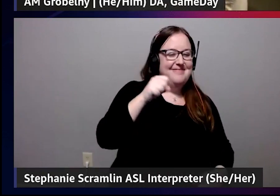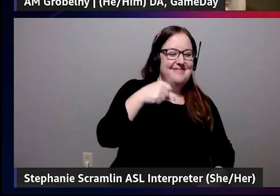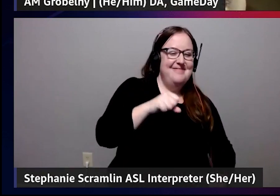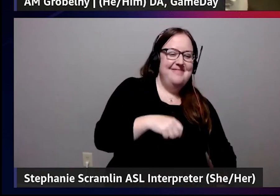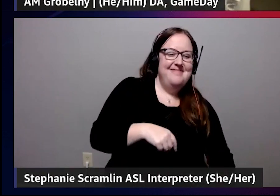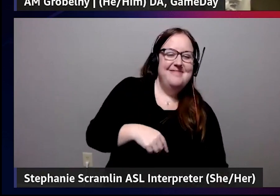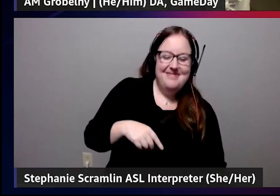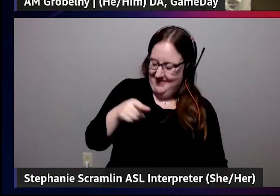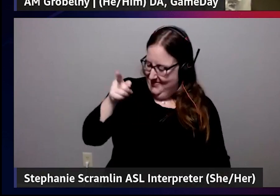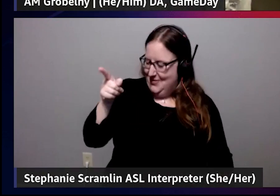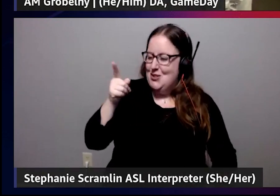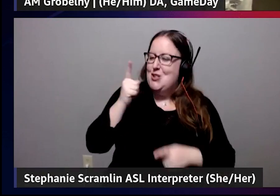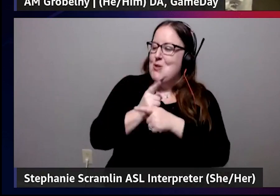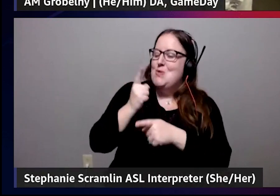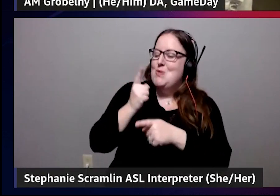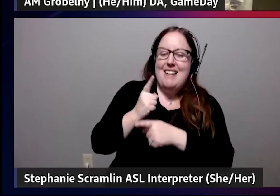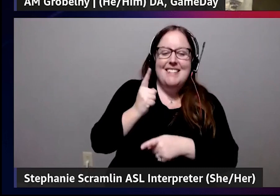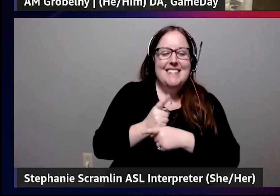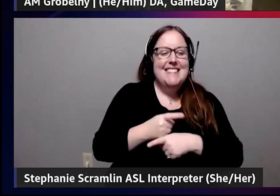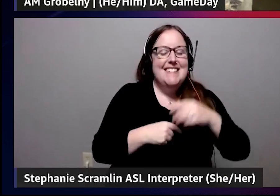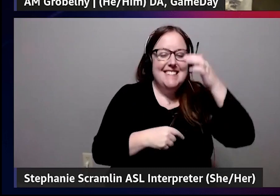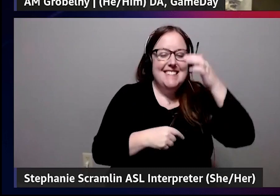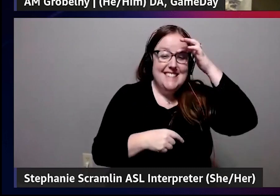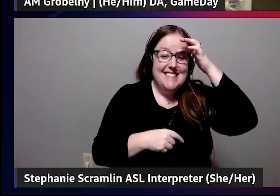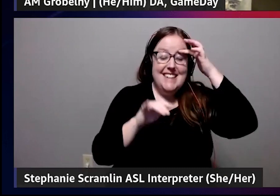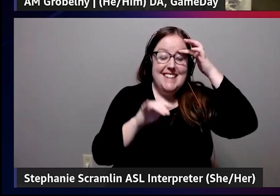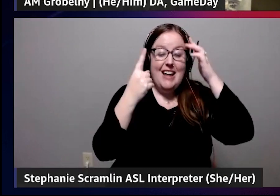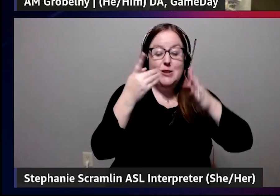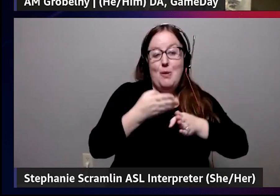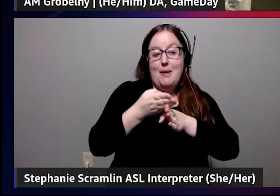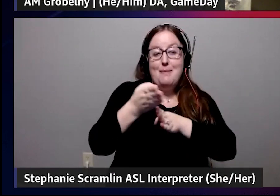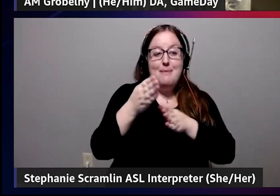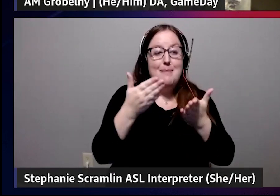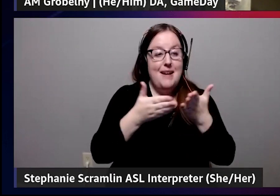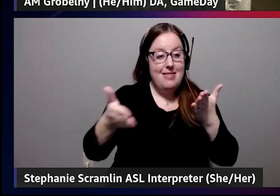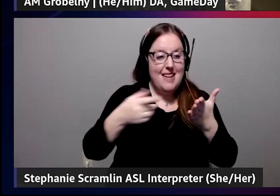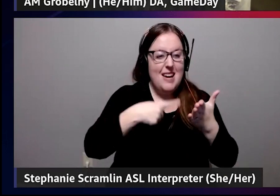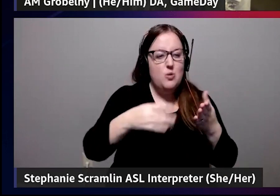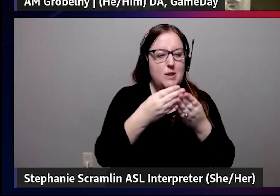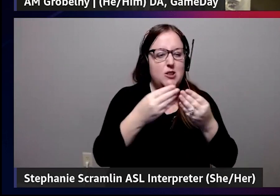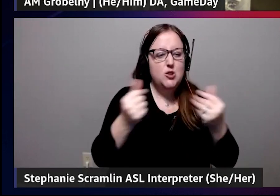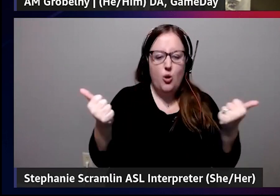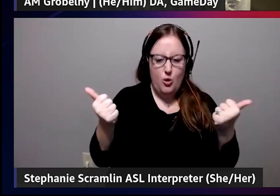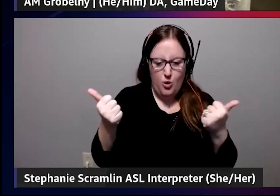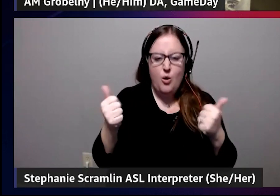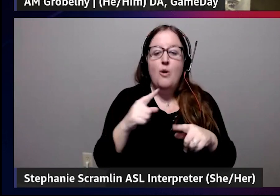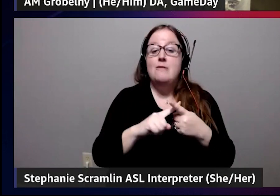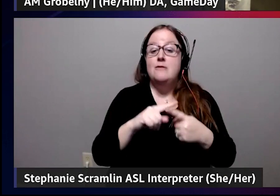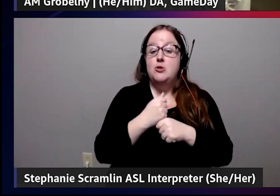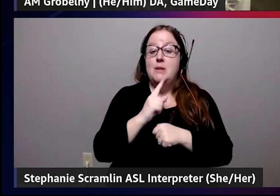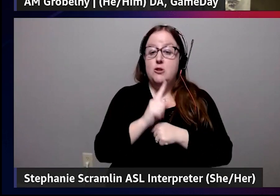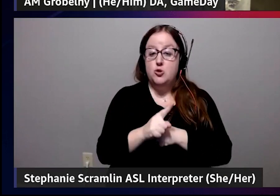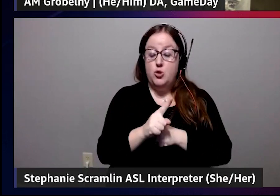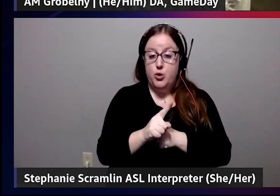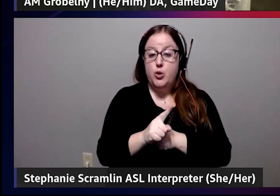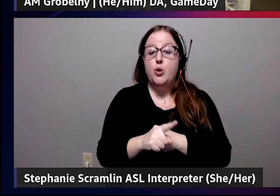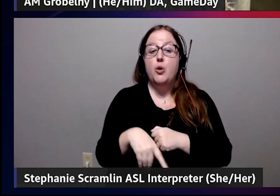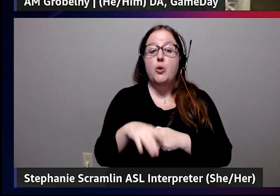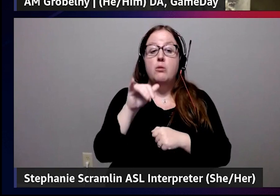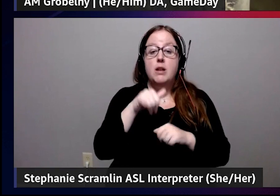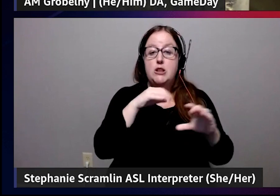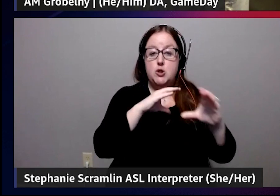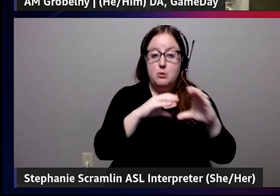You got it right. Yeah, that is one of the main things that we solve to make sure that there's a communication